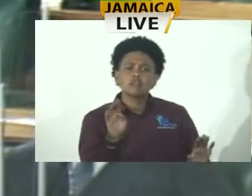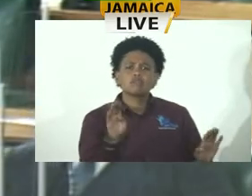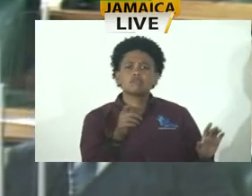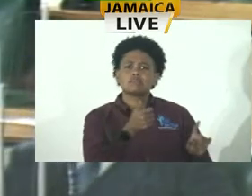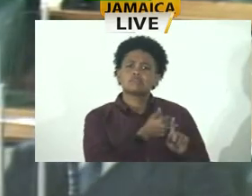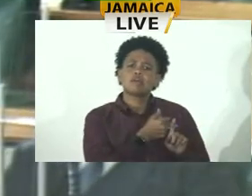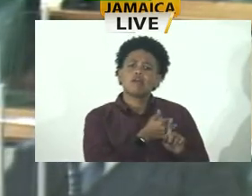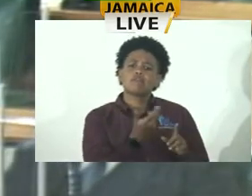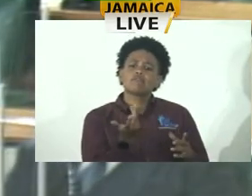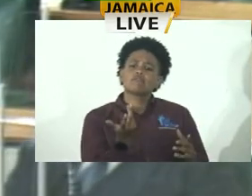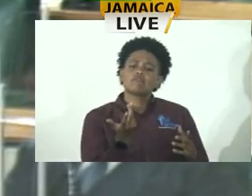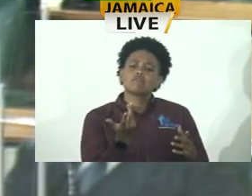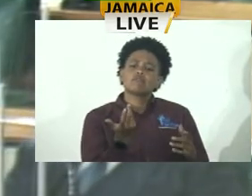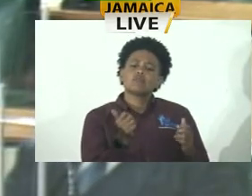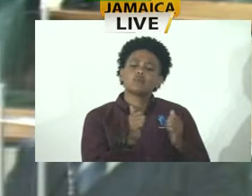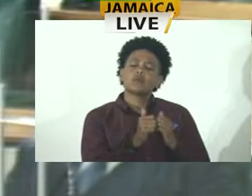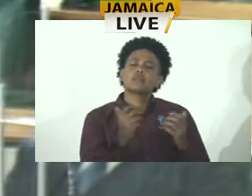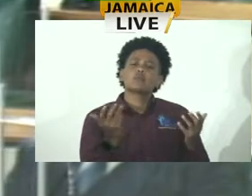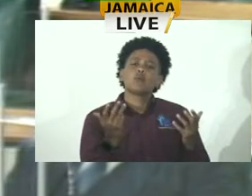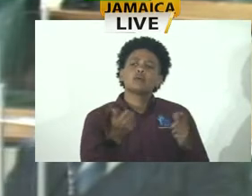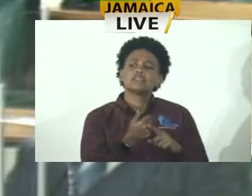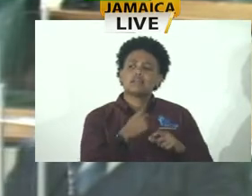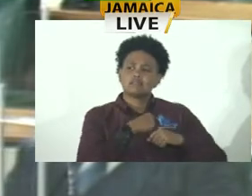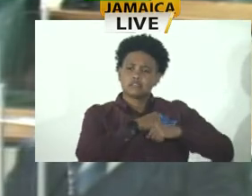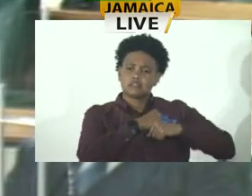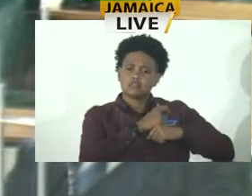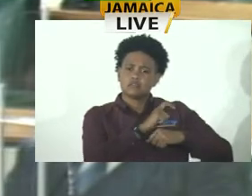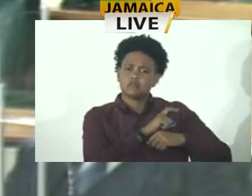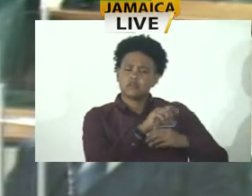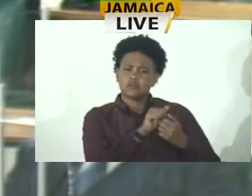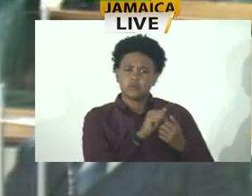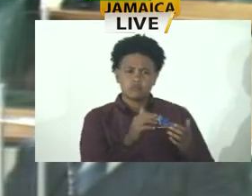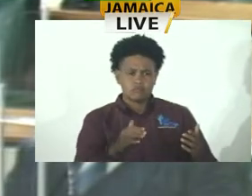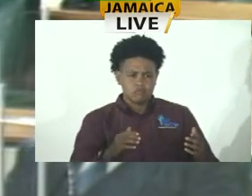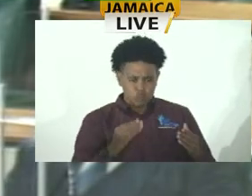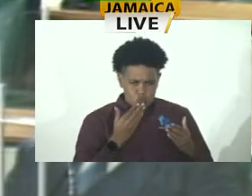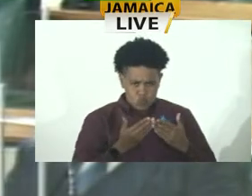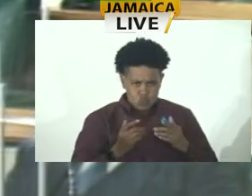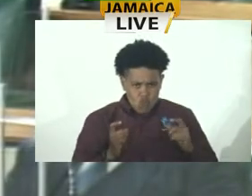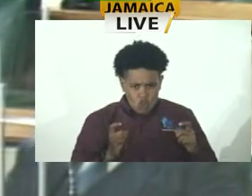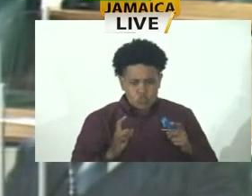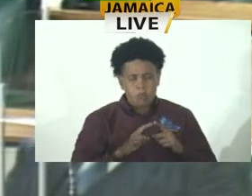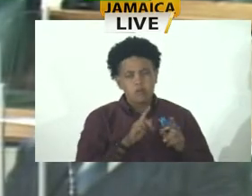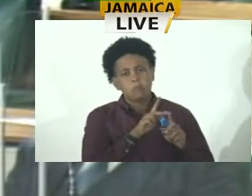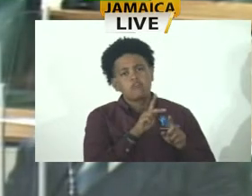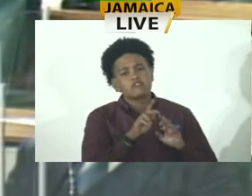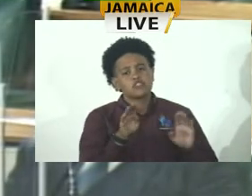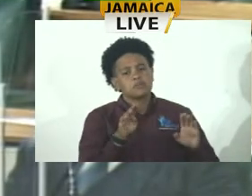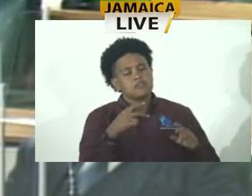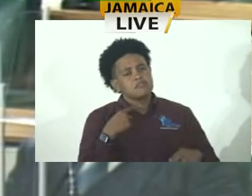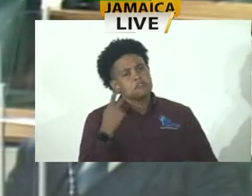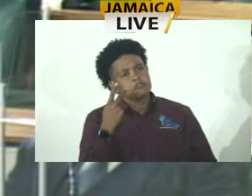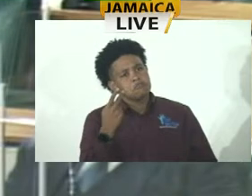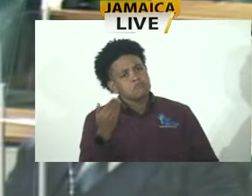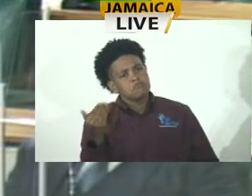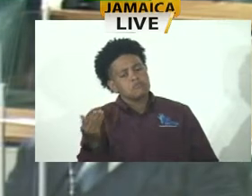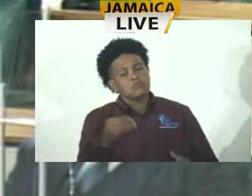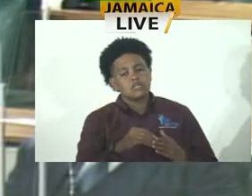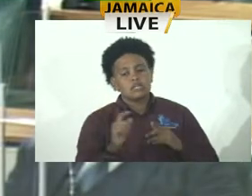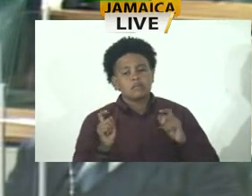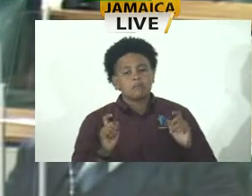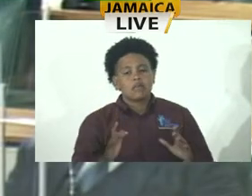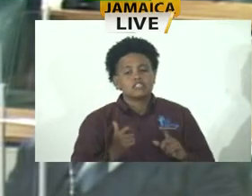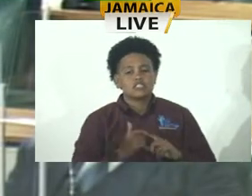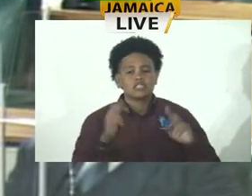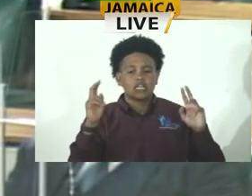themselves with the security forces with great restraint and professionalism in handling